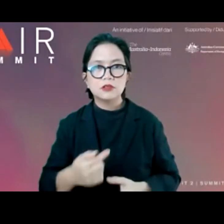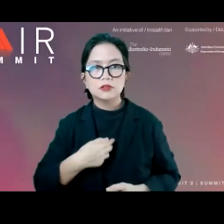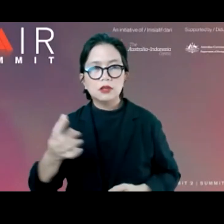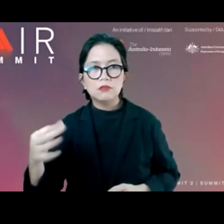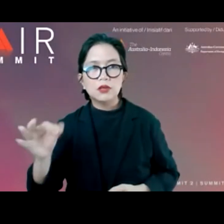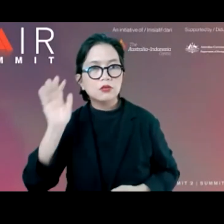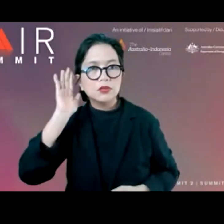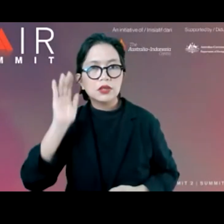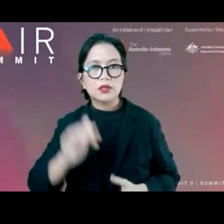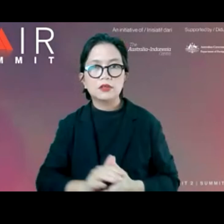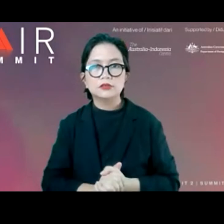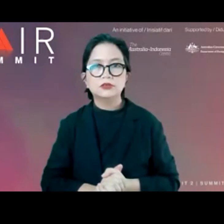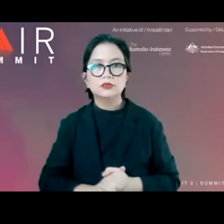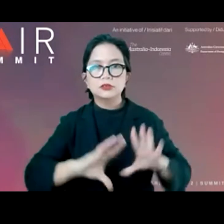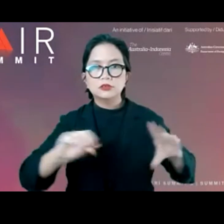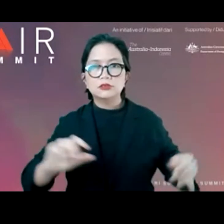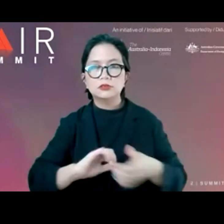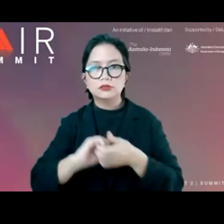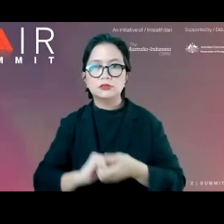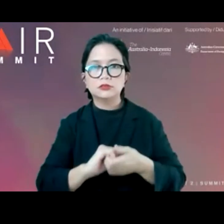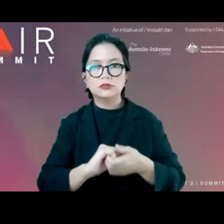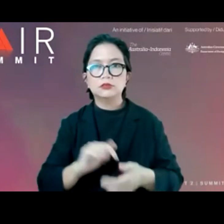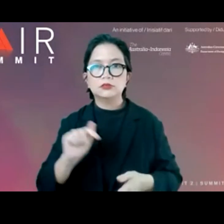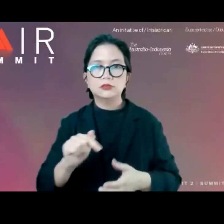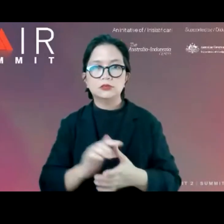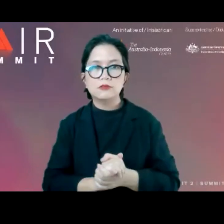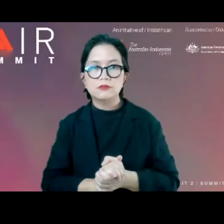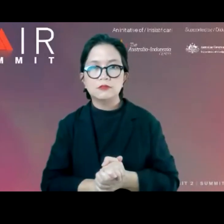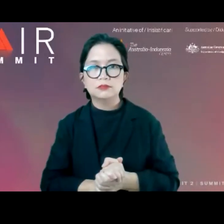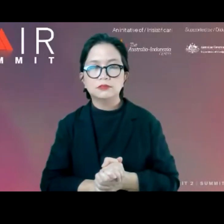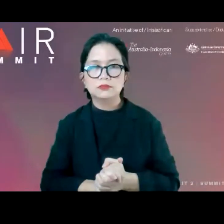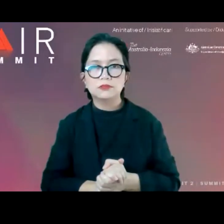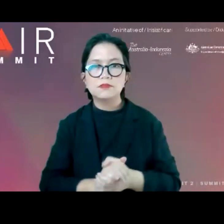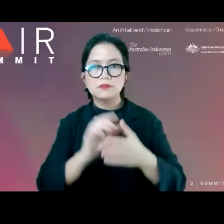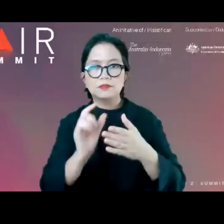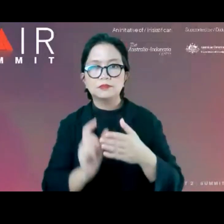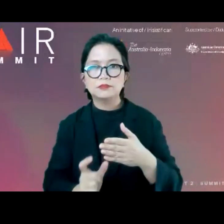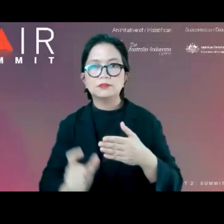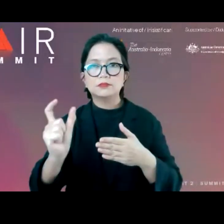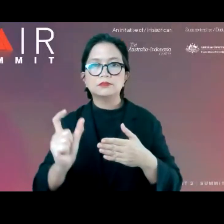partnerships between 10 November and Monash,